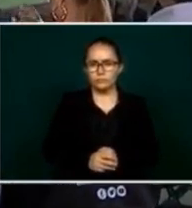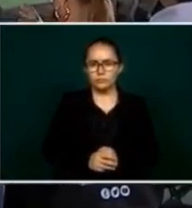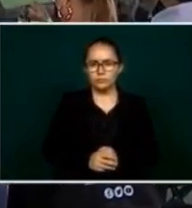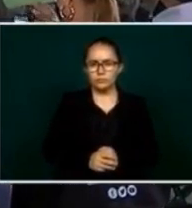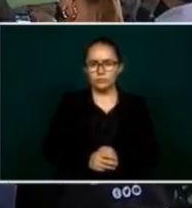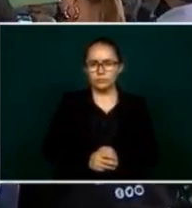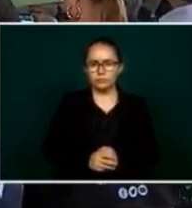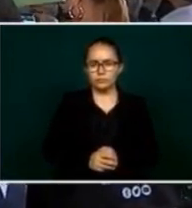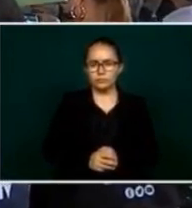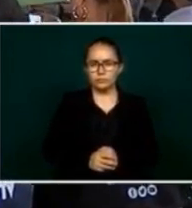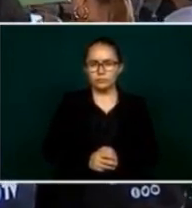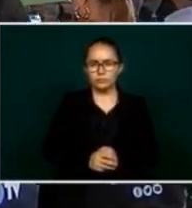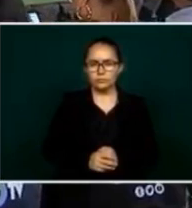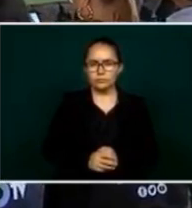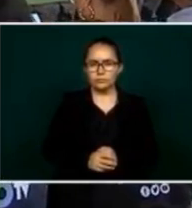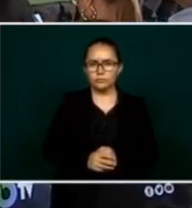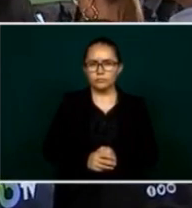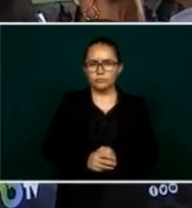regarding